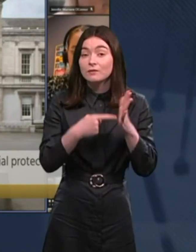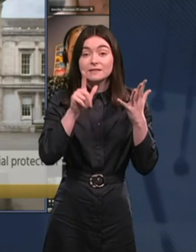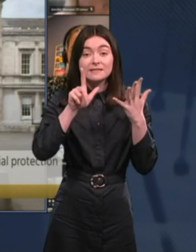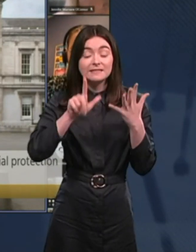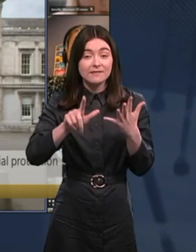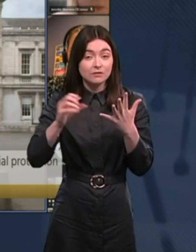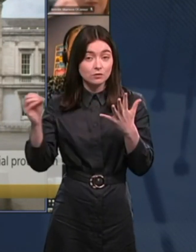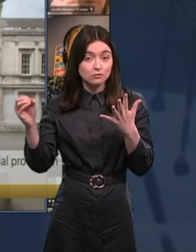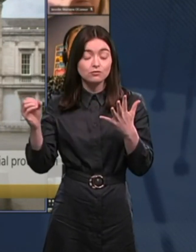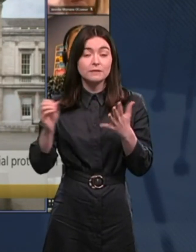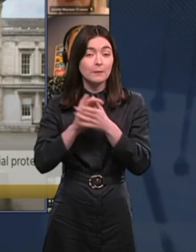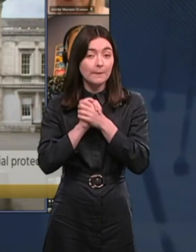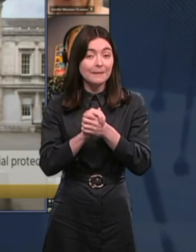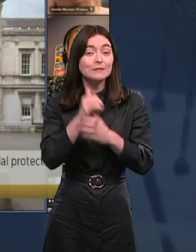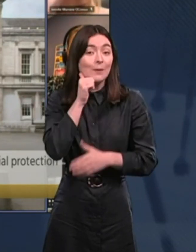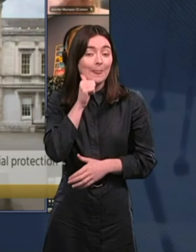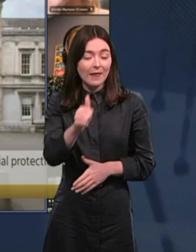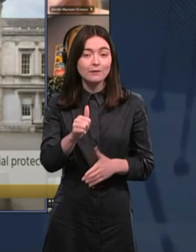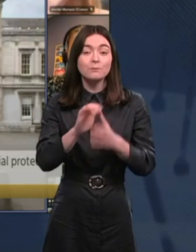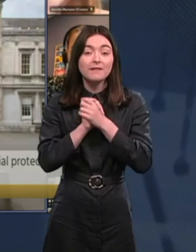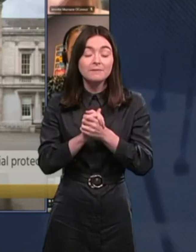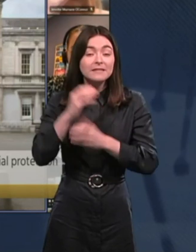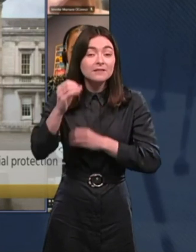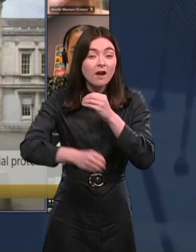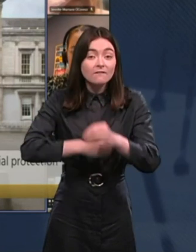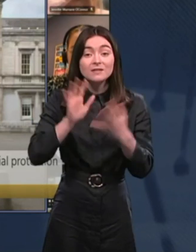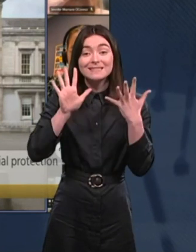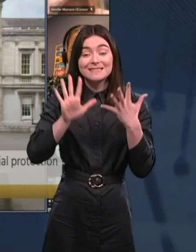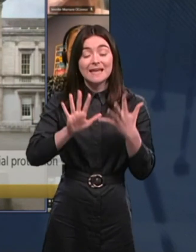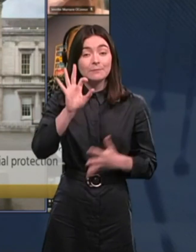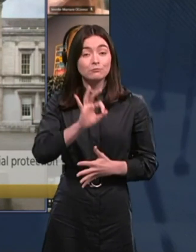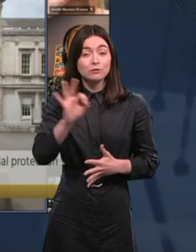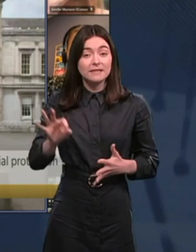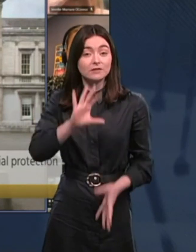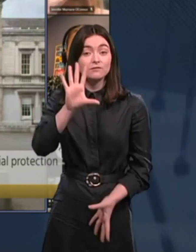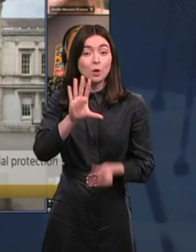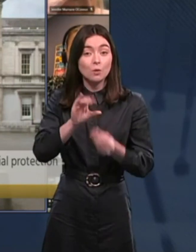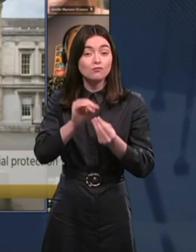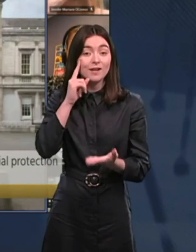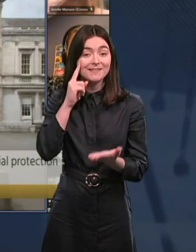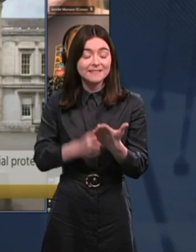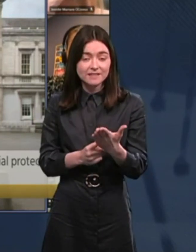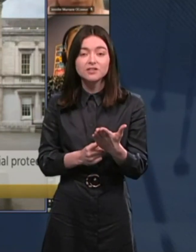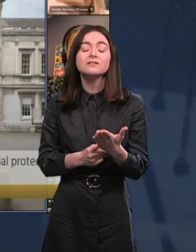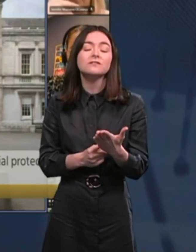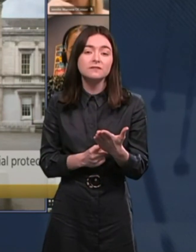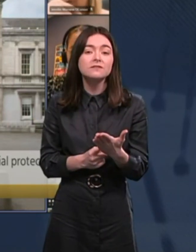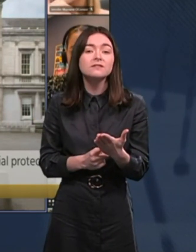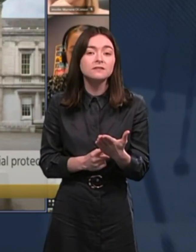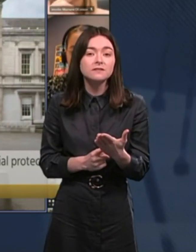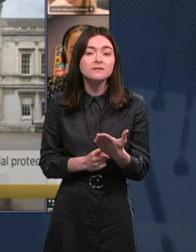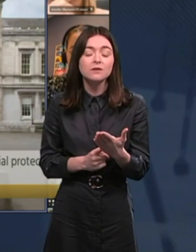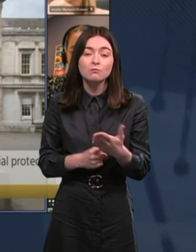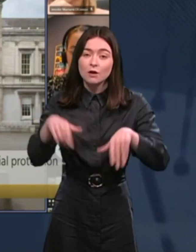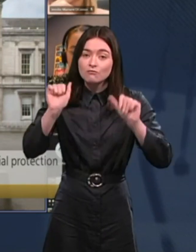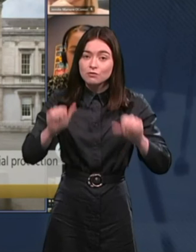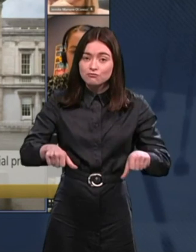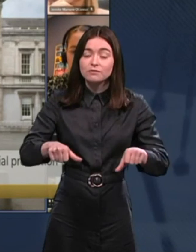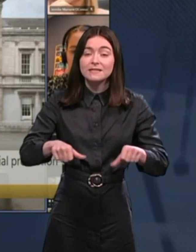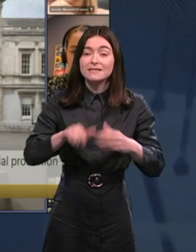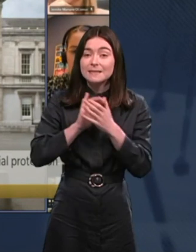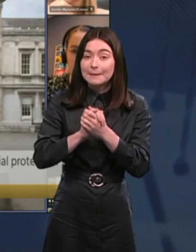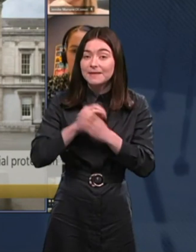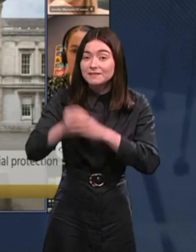2,700 appeals were allowed by the appeals office, so that's 10% of the overall decisions were agreed in the appeals